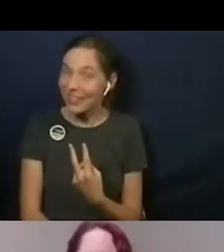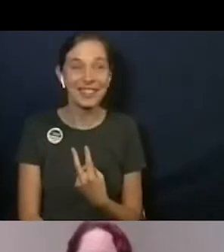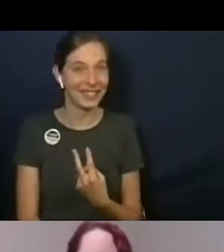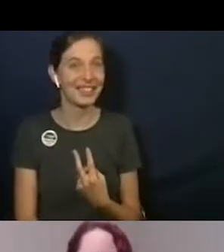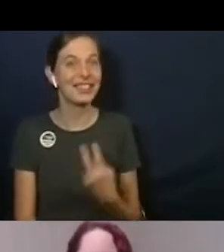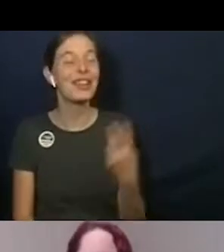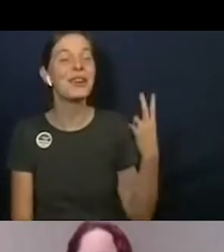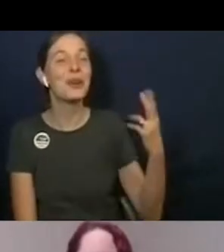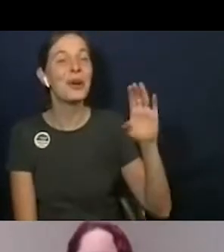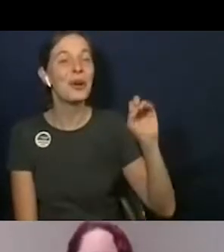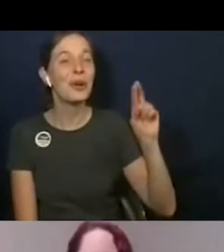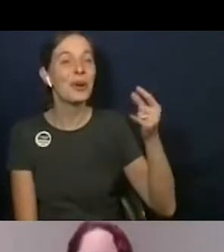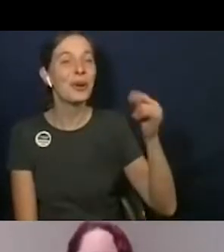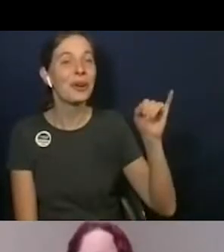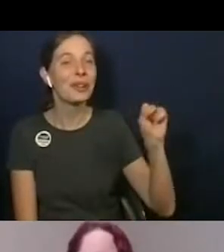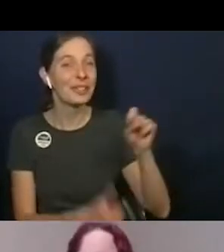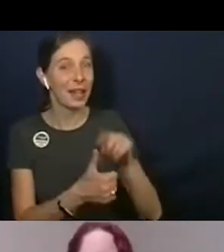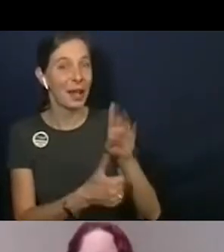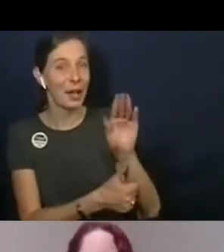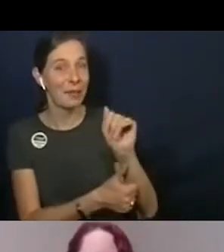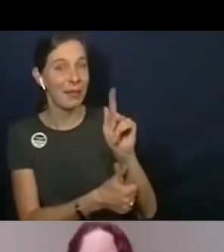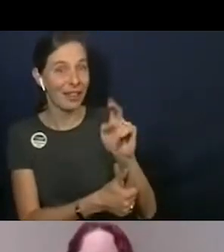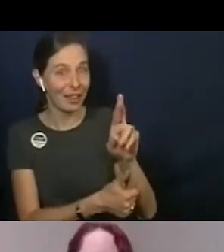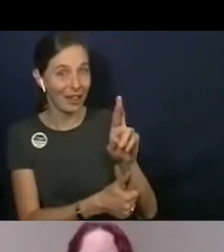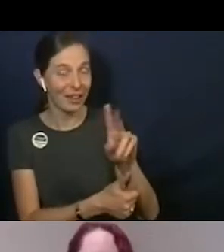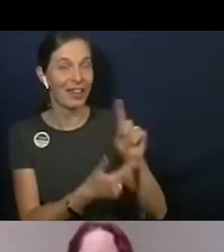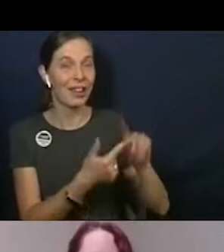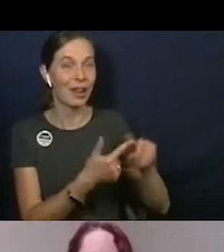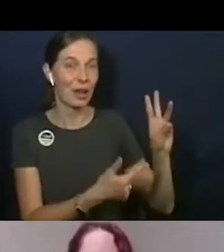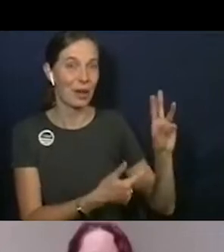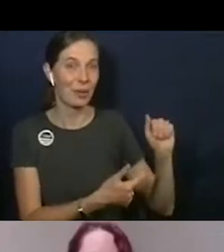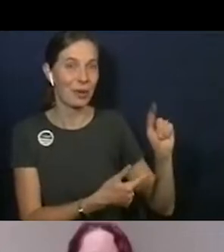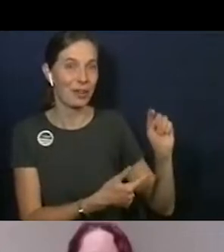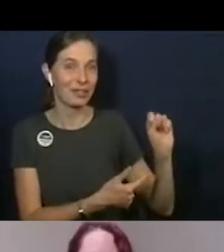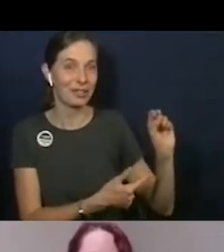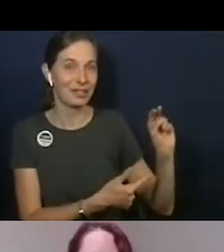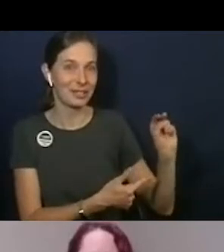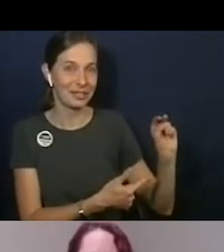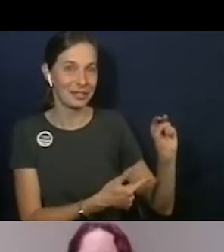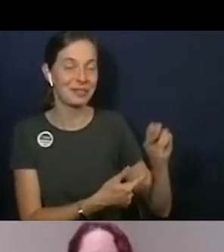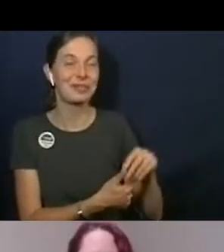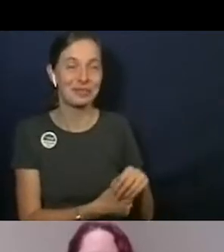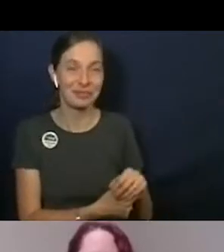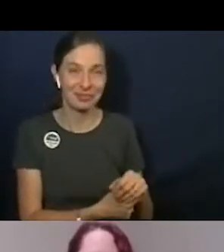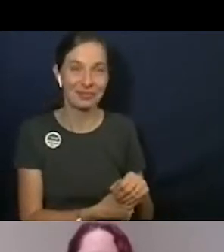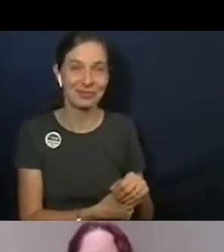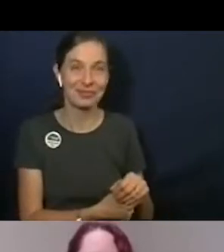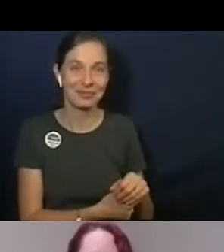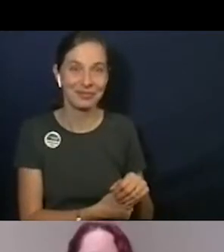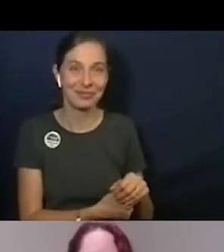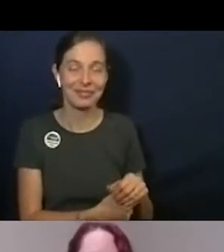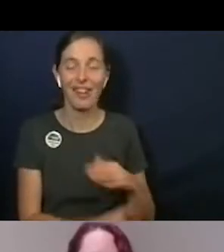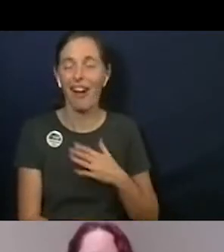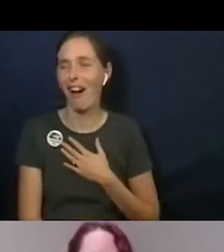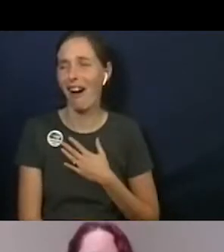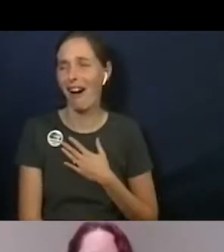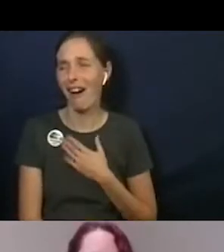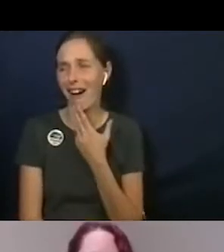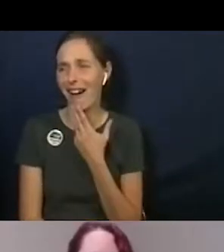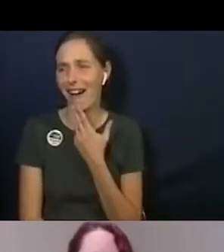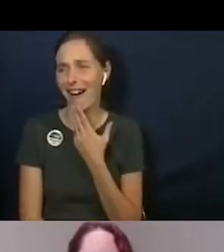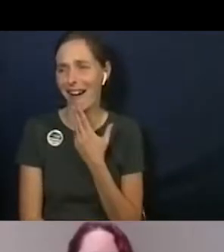It is the Gish montage. Elsa is a vampire. Sorry, I don't make the rules. It's